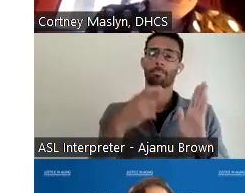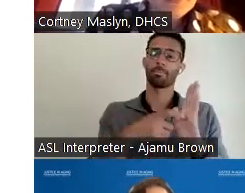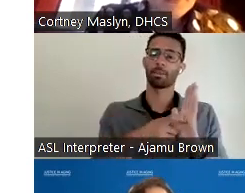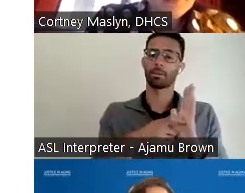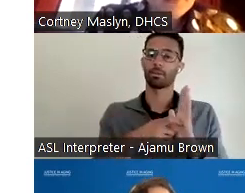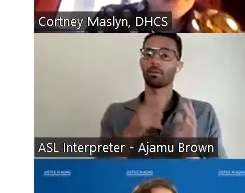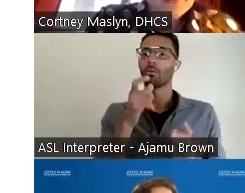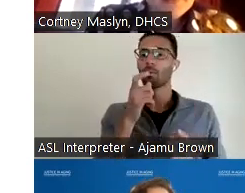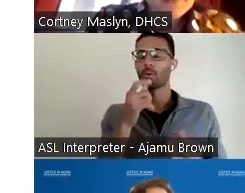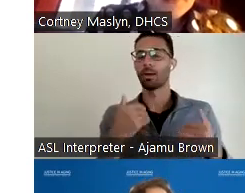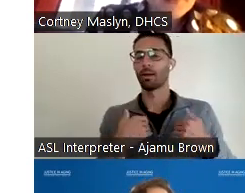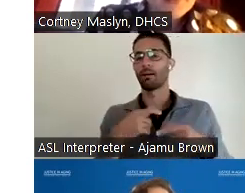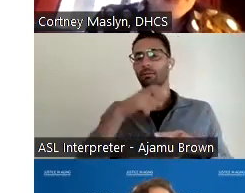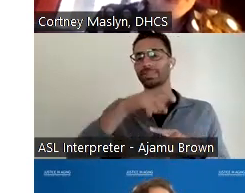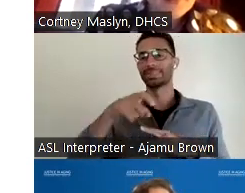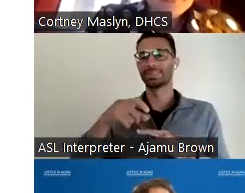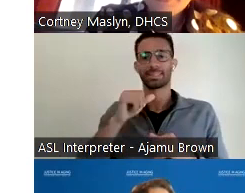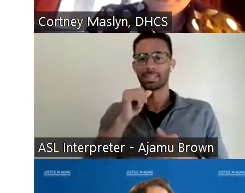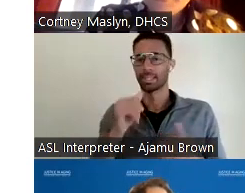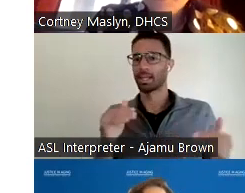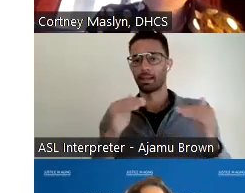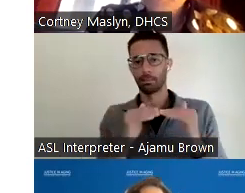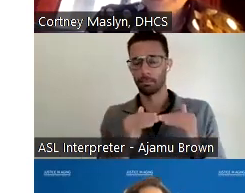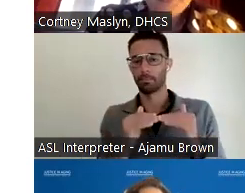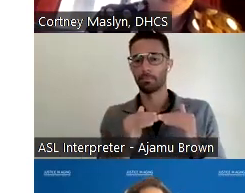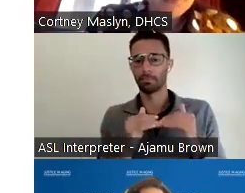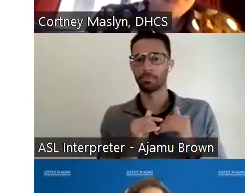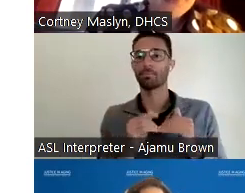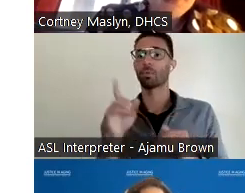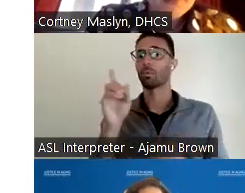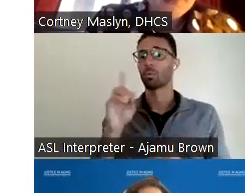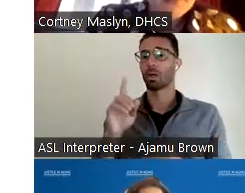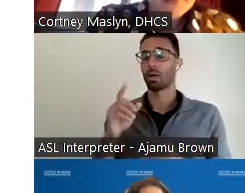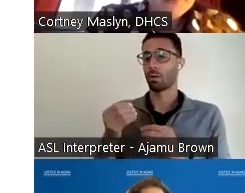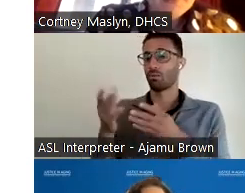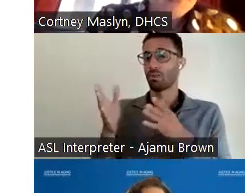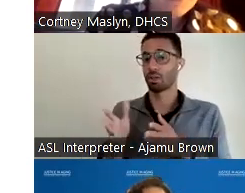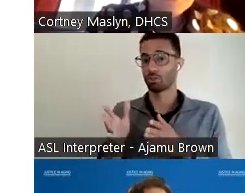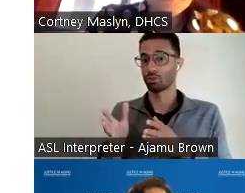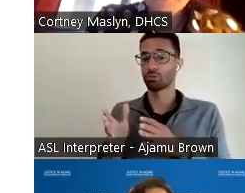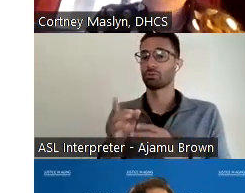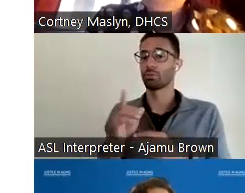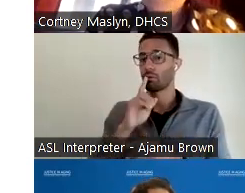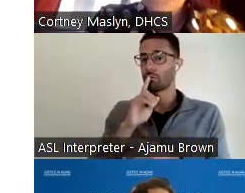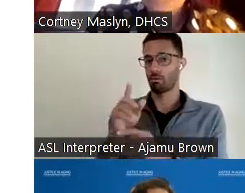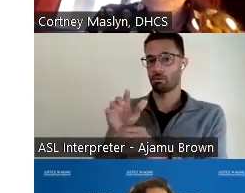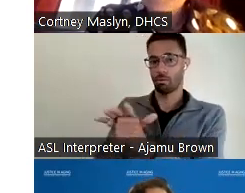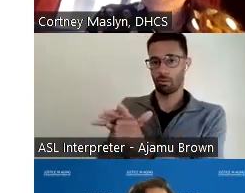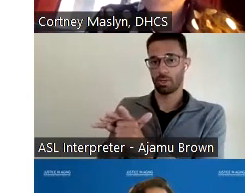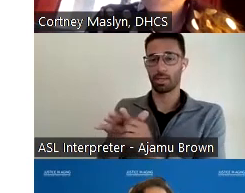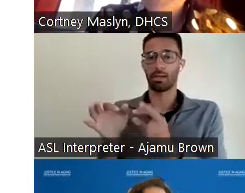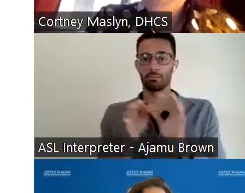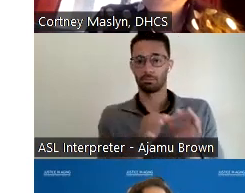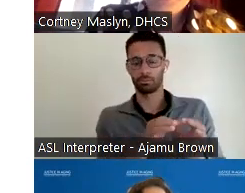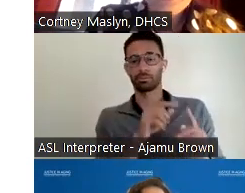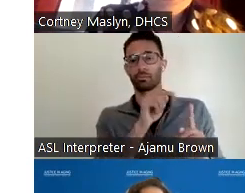unmet needs and why, where providers are in relations to recipients, because we all know that California is experiencing severe